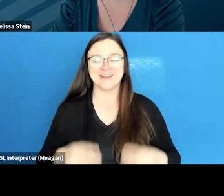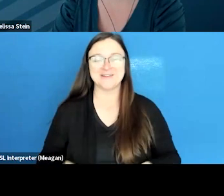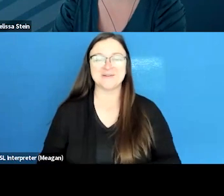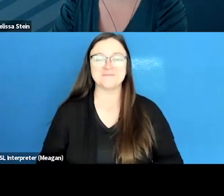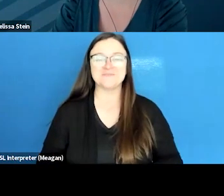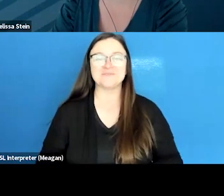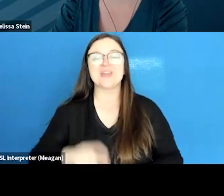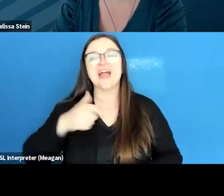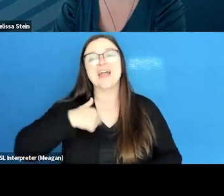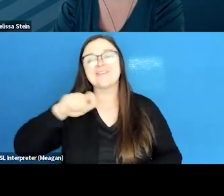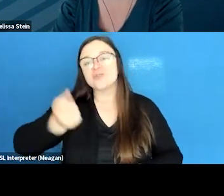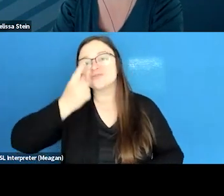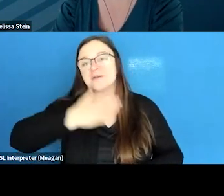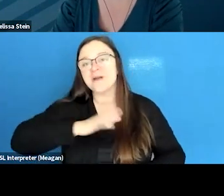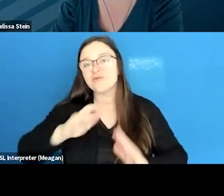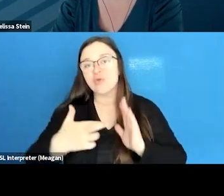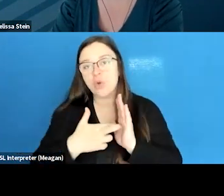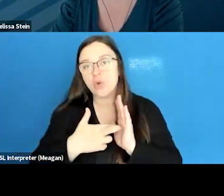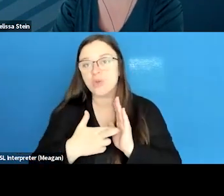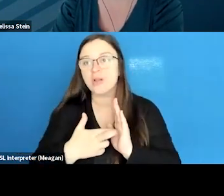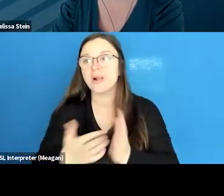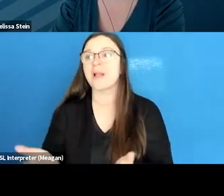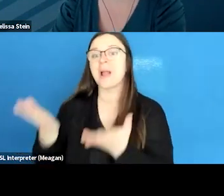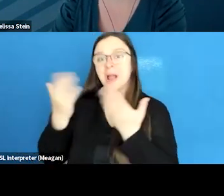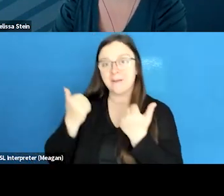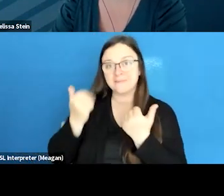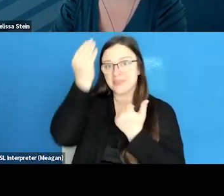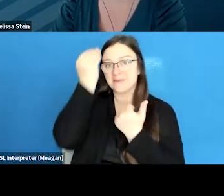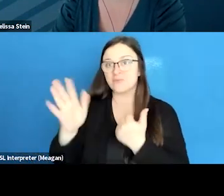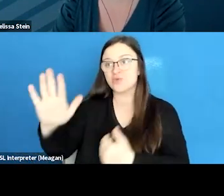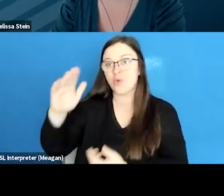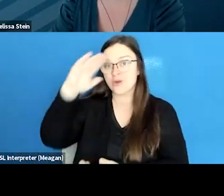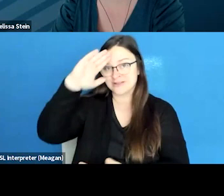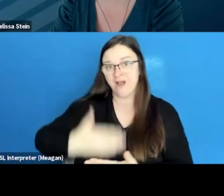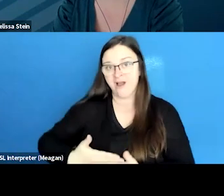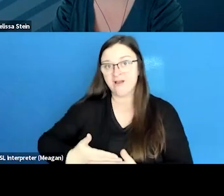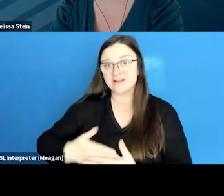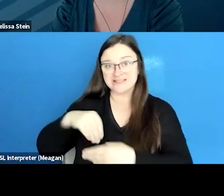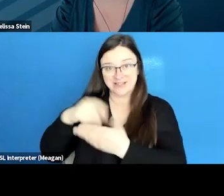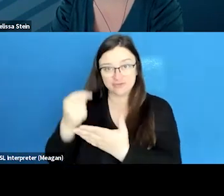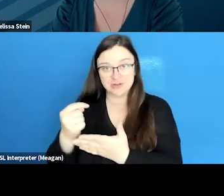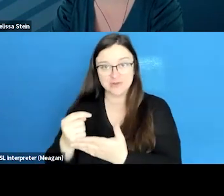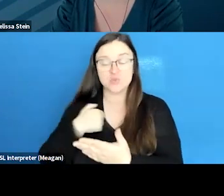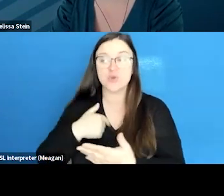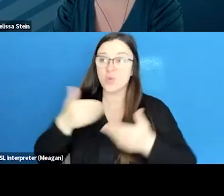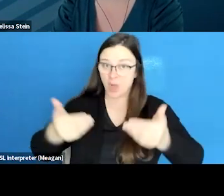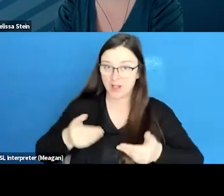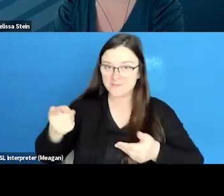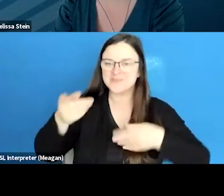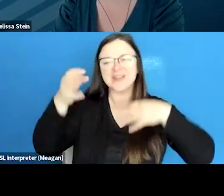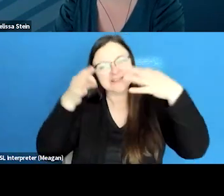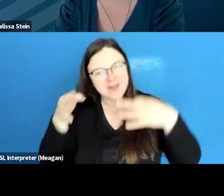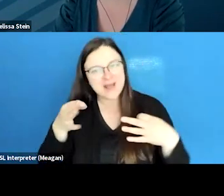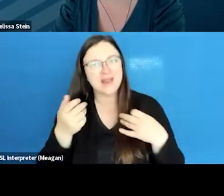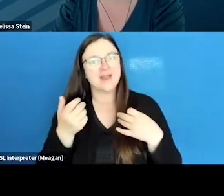understand my role, which was to bring them in and let them know your son is in treatment. We welcome him in treatment, explain a little bit about